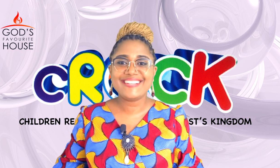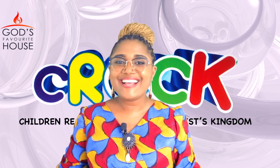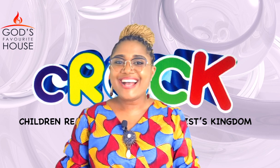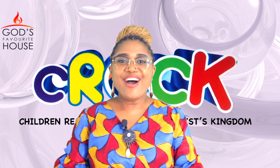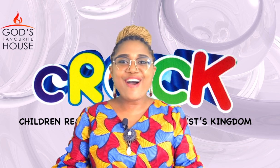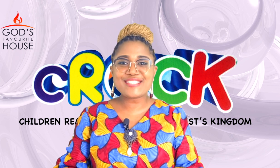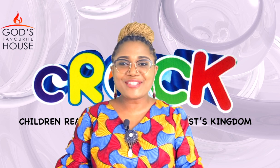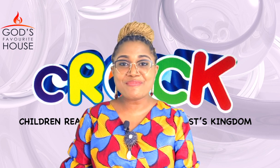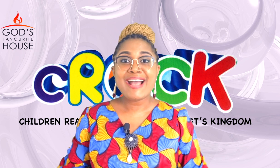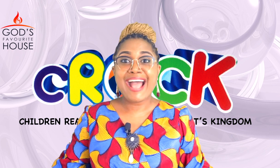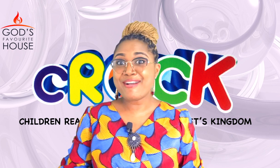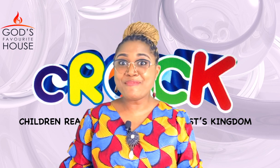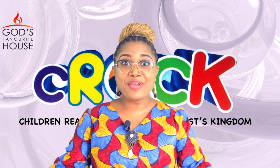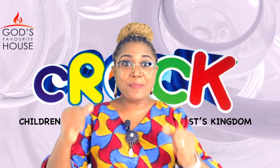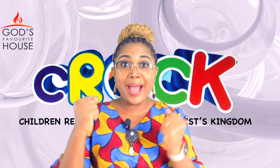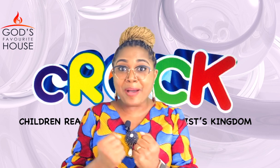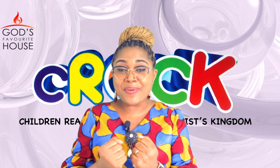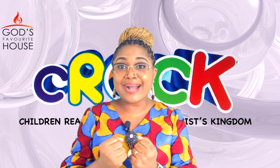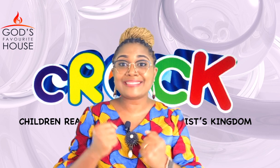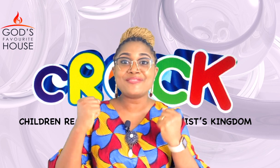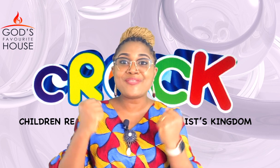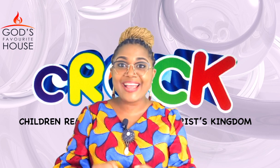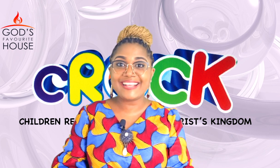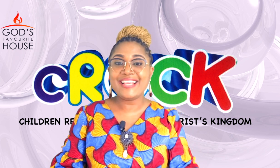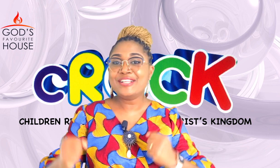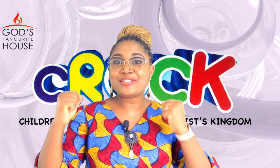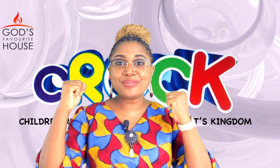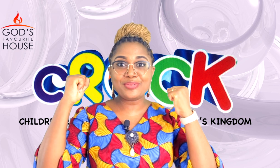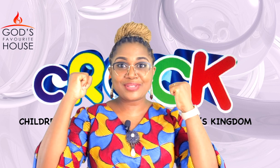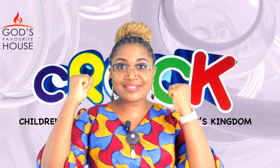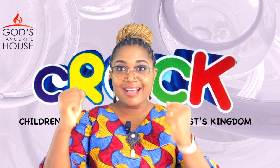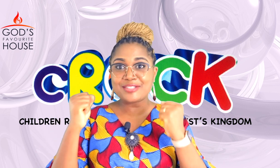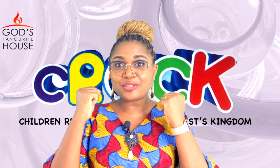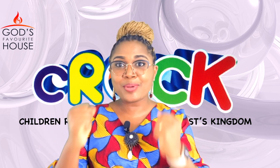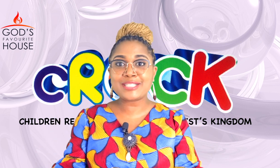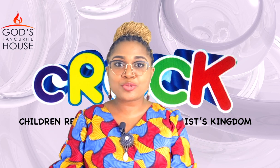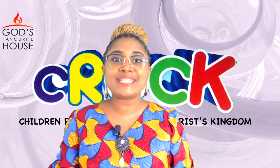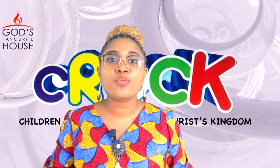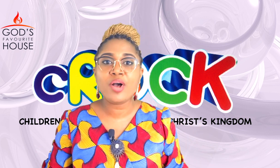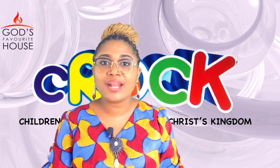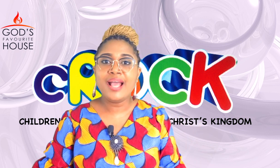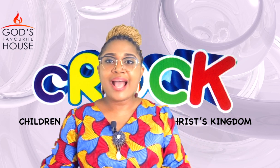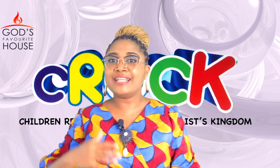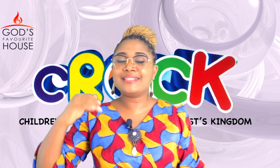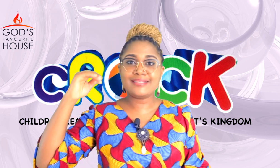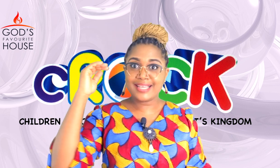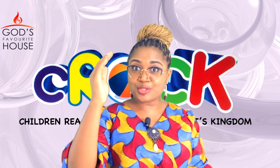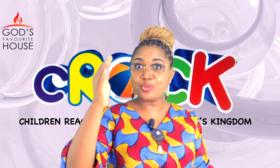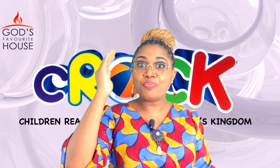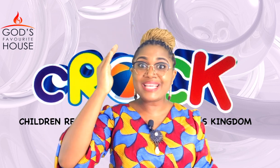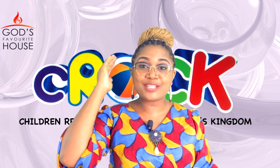Hallelujah. Awesome. I hope you're power packed and ready to start your 2021,